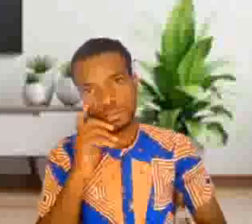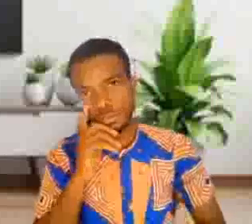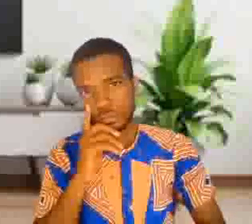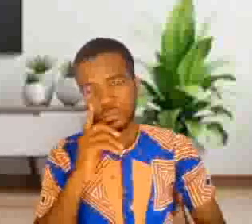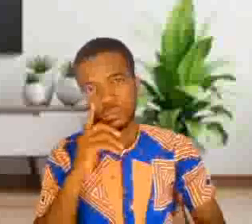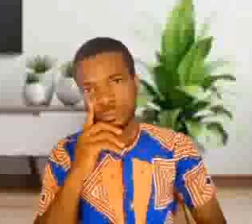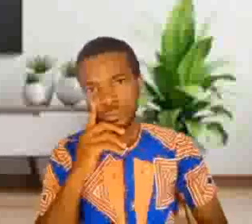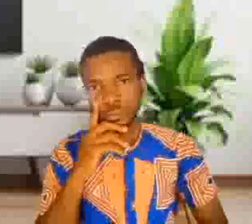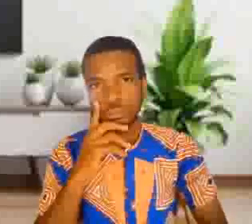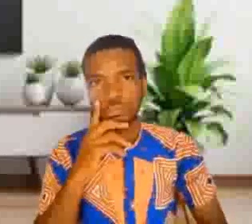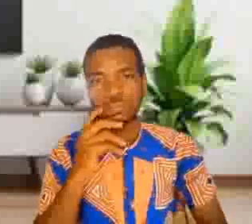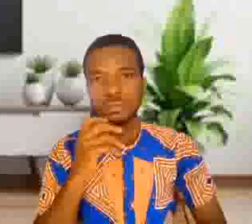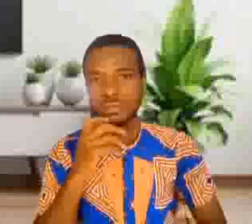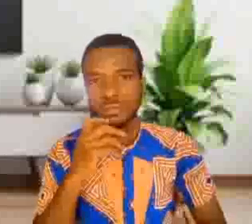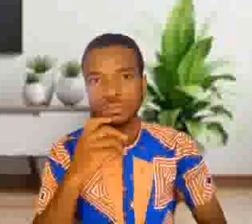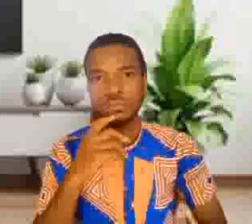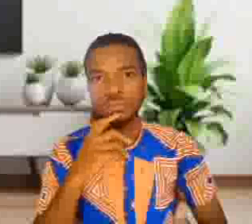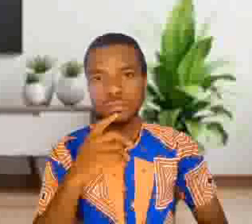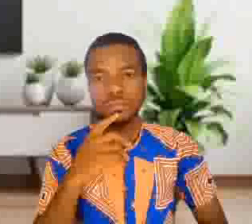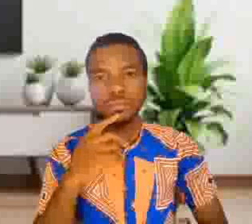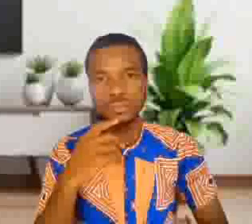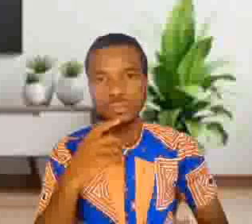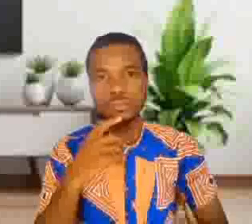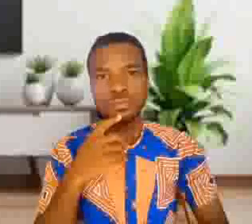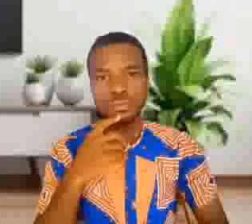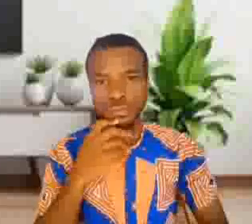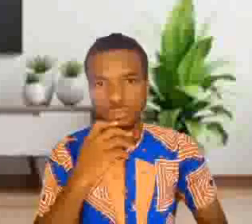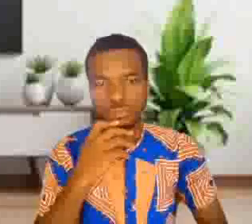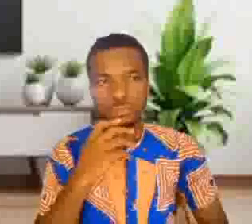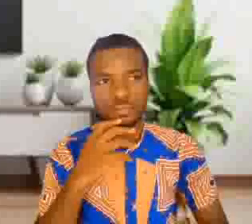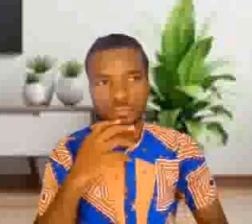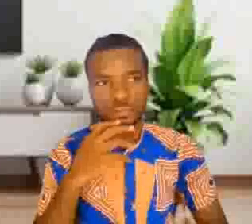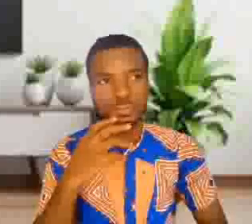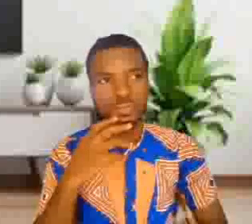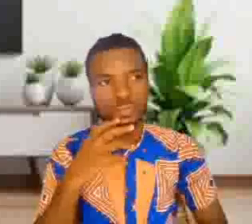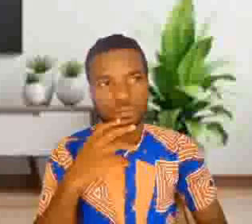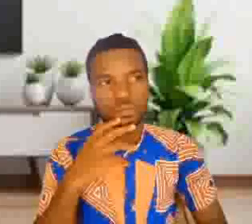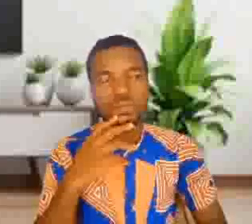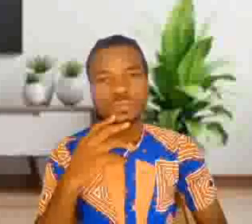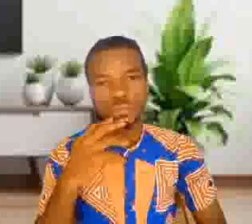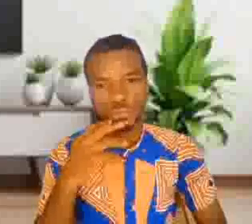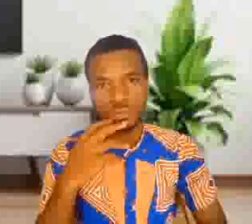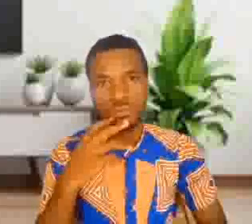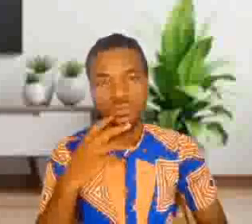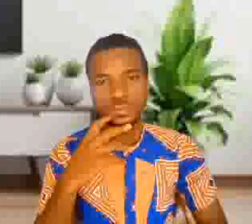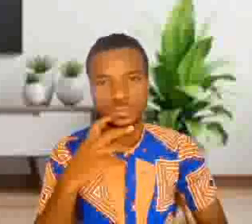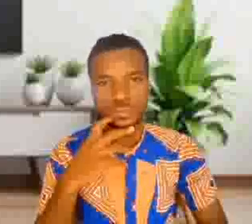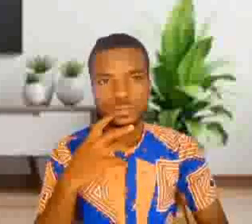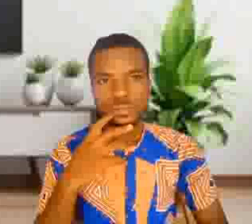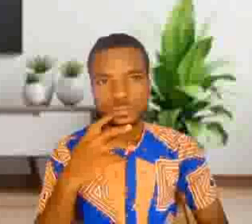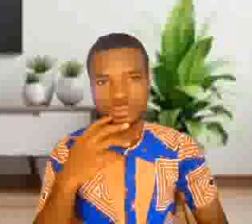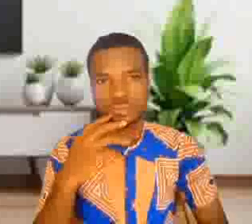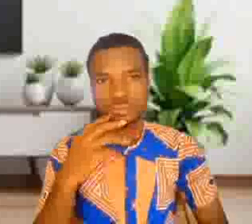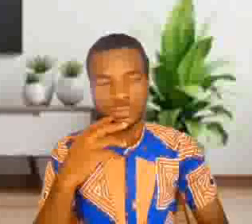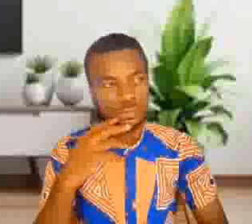soul of the man. If you lack these five things, no matter what you do, you cannot exercise dominion. And